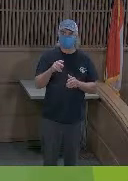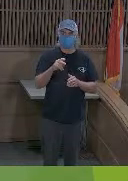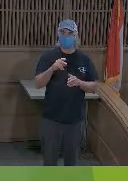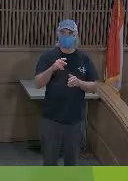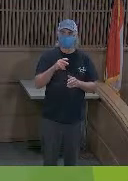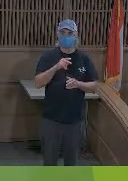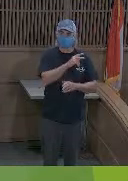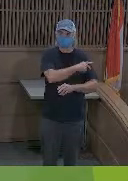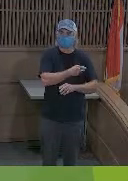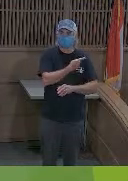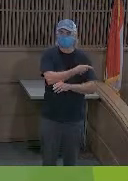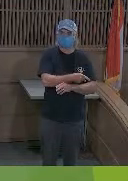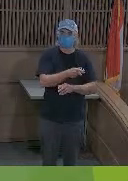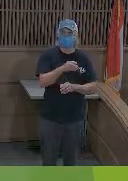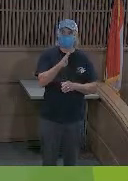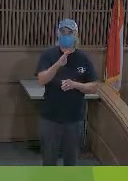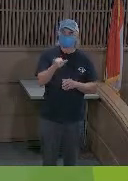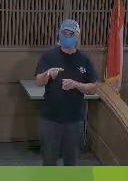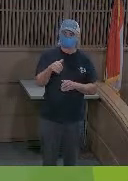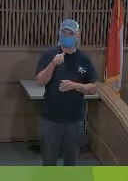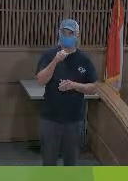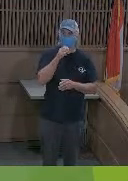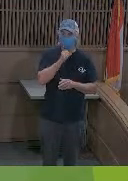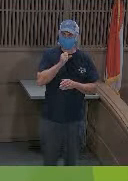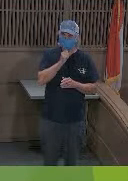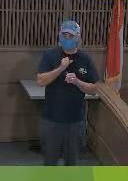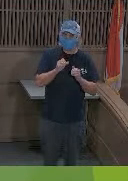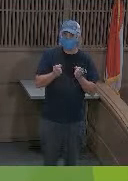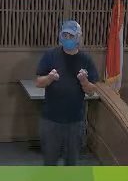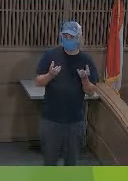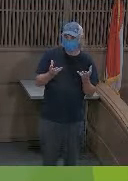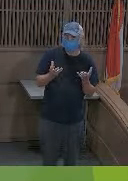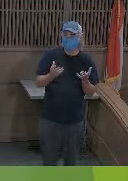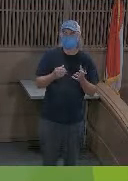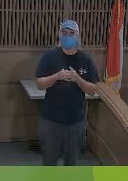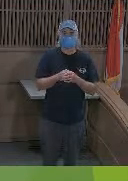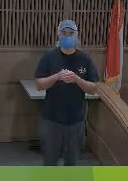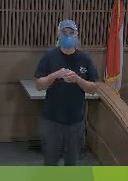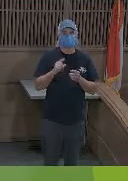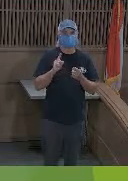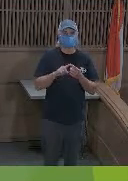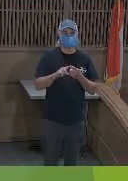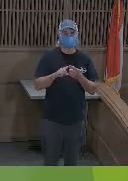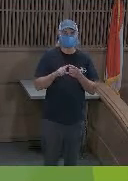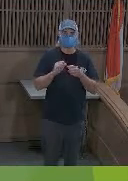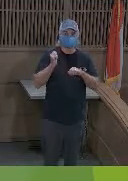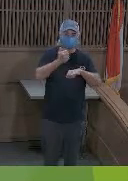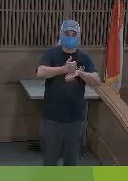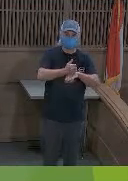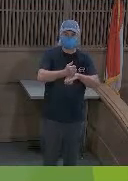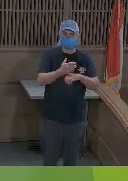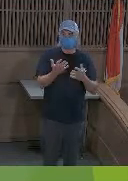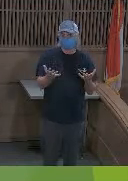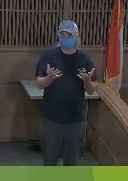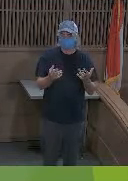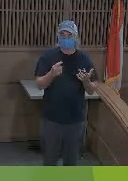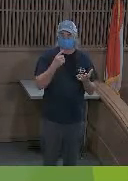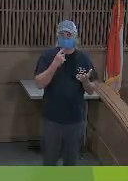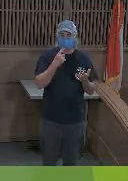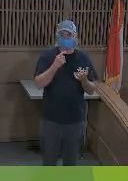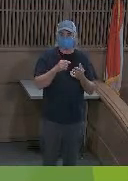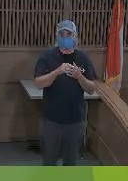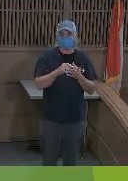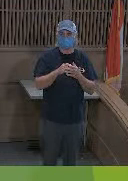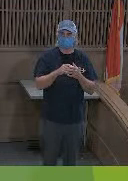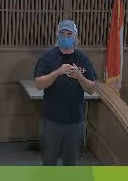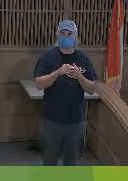by age band to establish what we have been saying in recent weeks, and that is